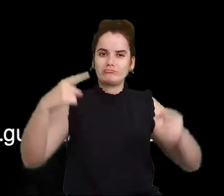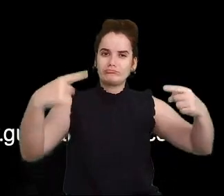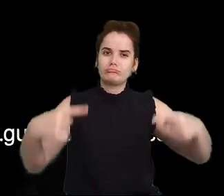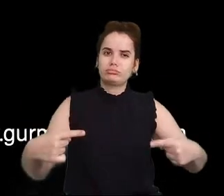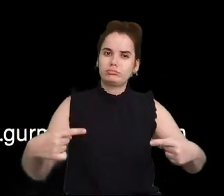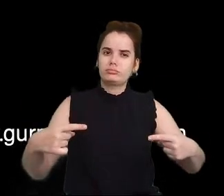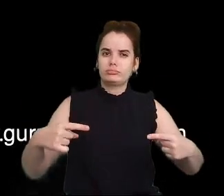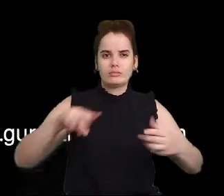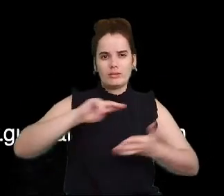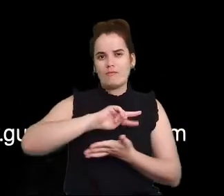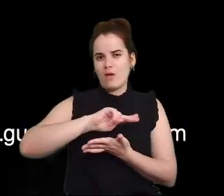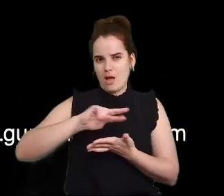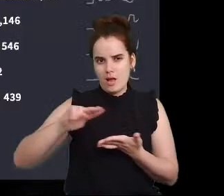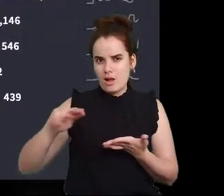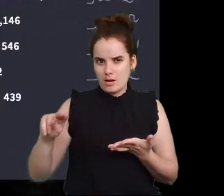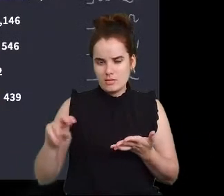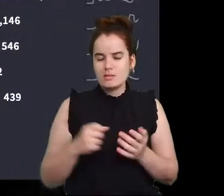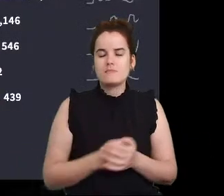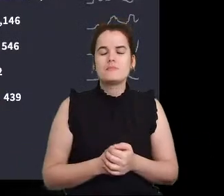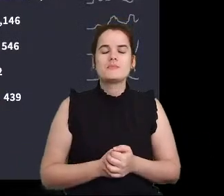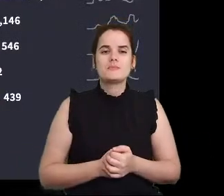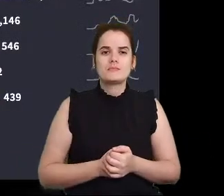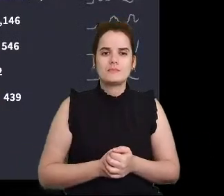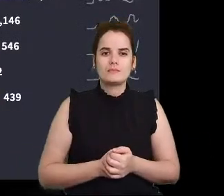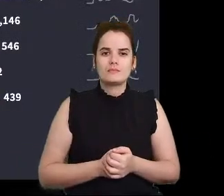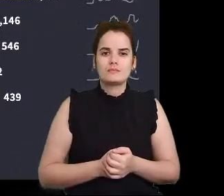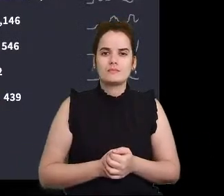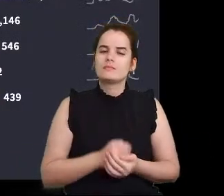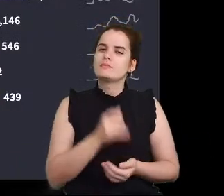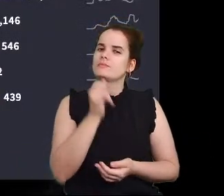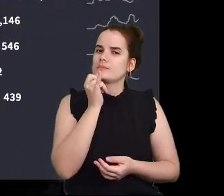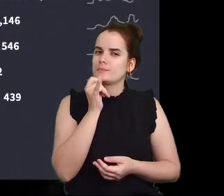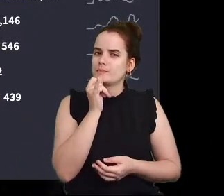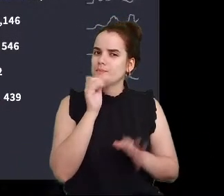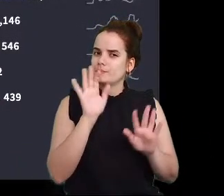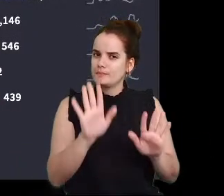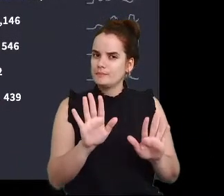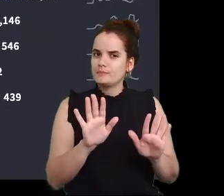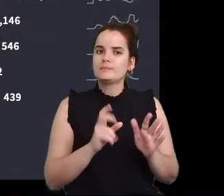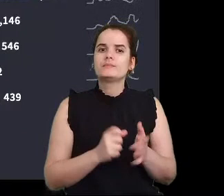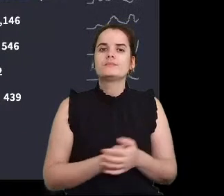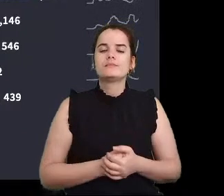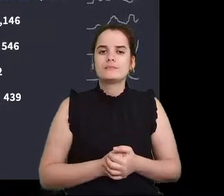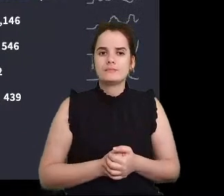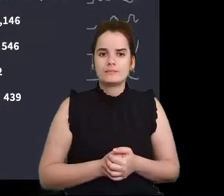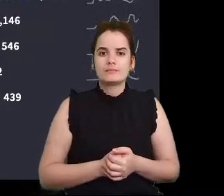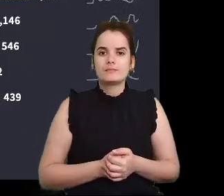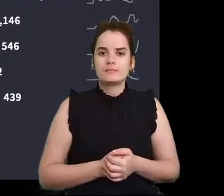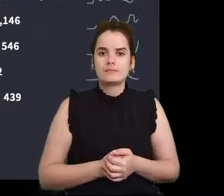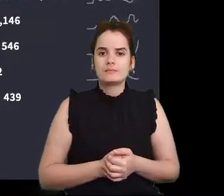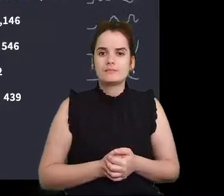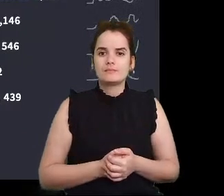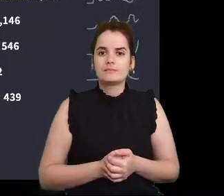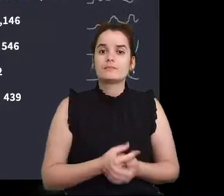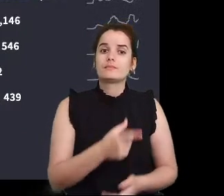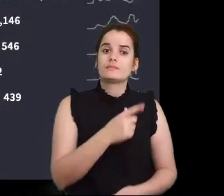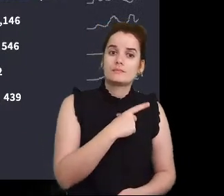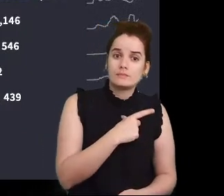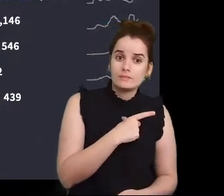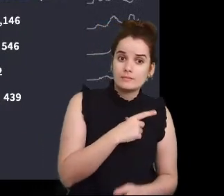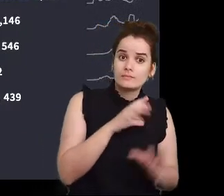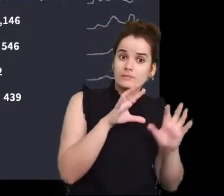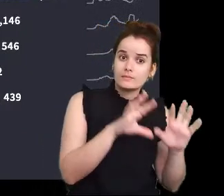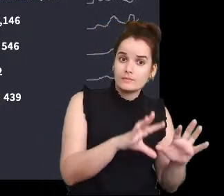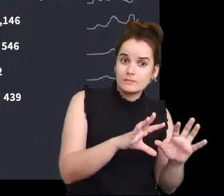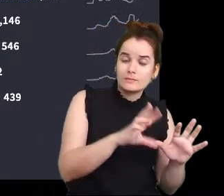things. And let's see some of those. So on one hand, you have stories and explanations. And